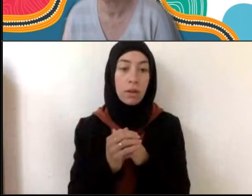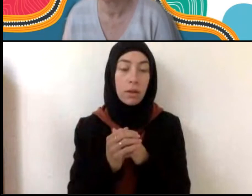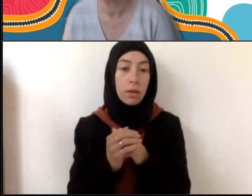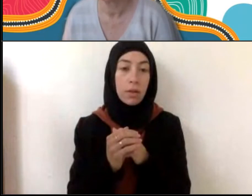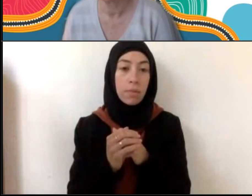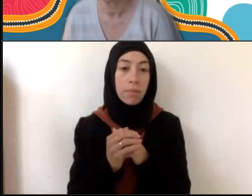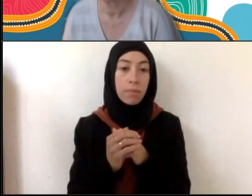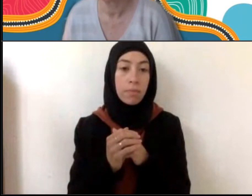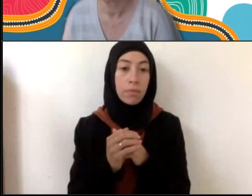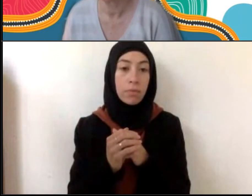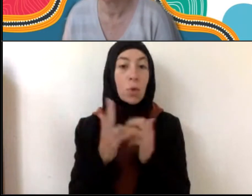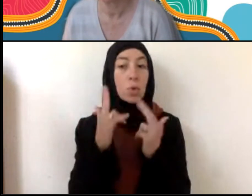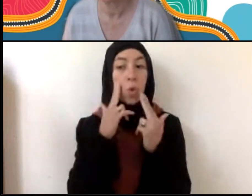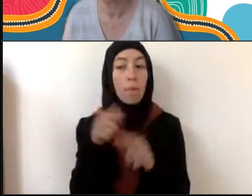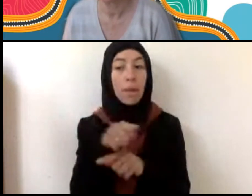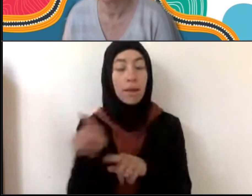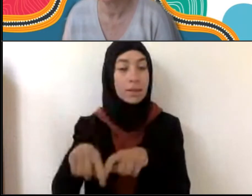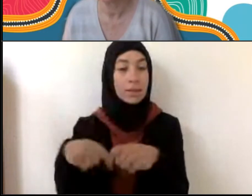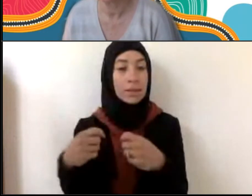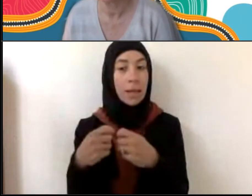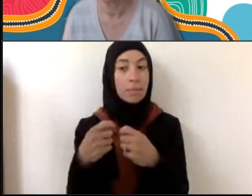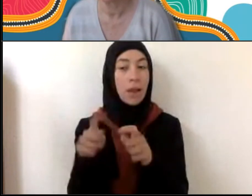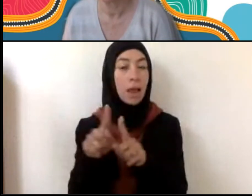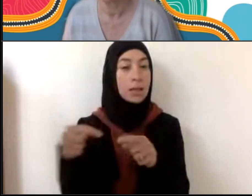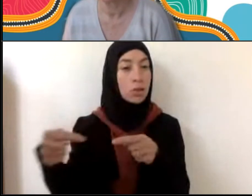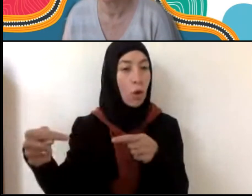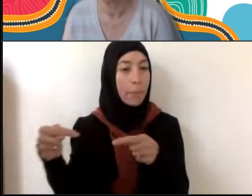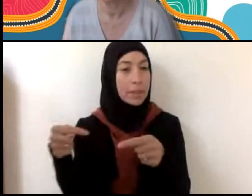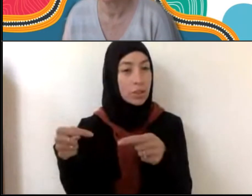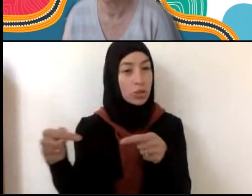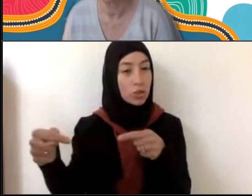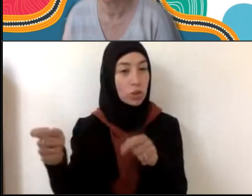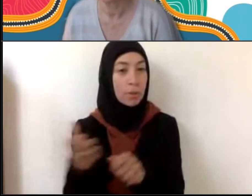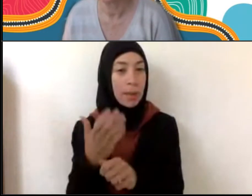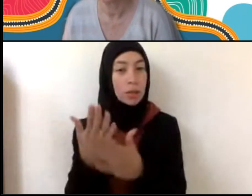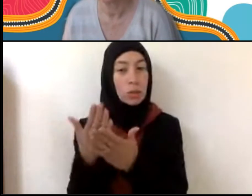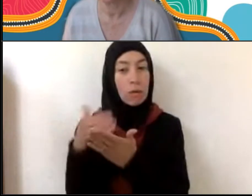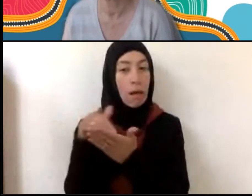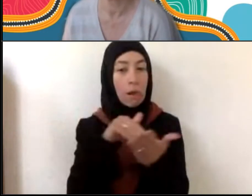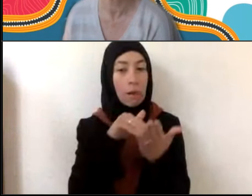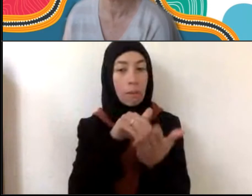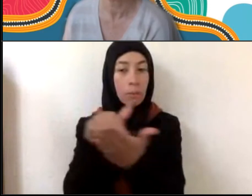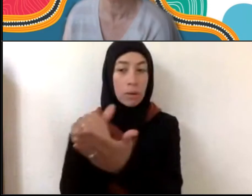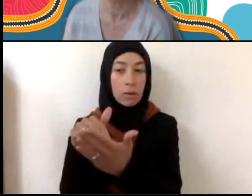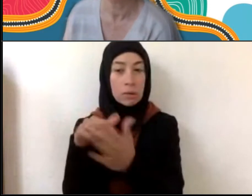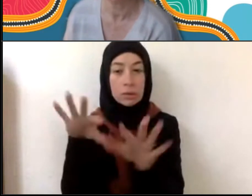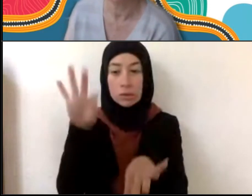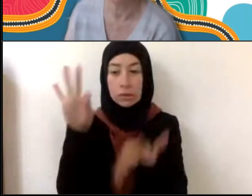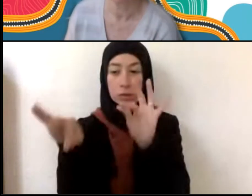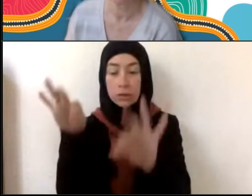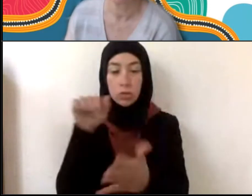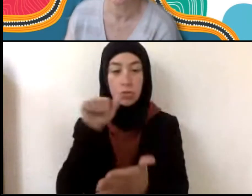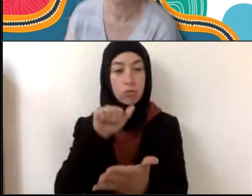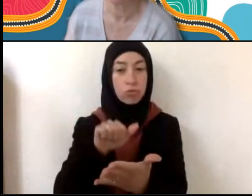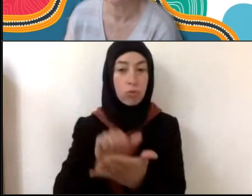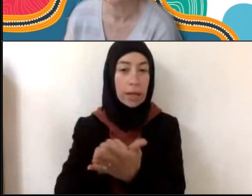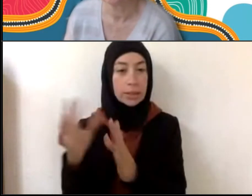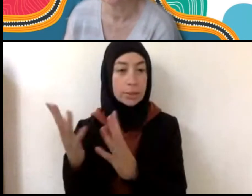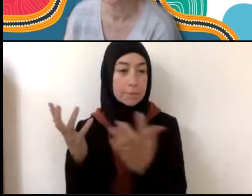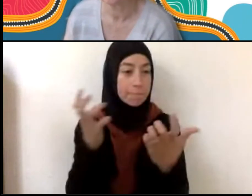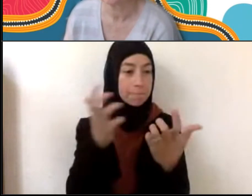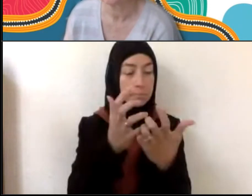these teams on at competition stage and to help them kind of nut out a few of the kind of parameters, but